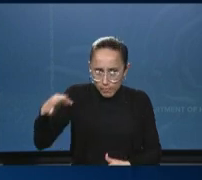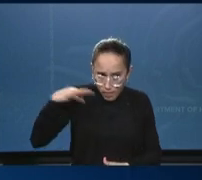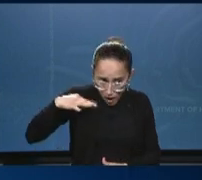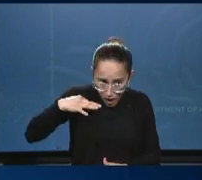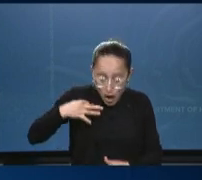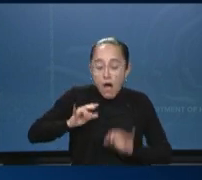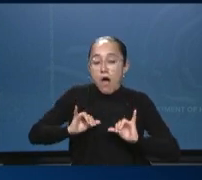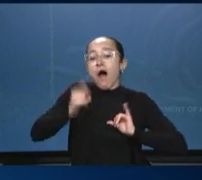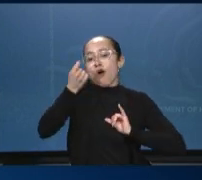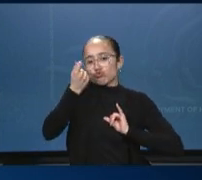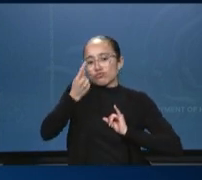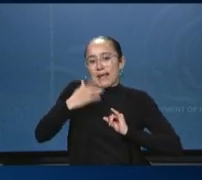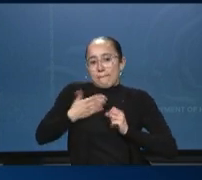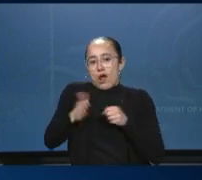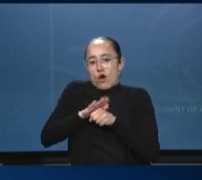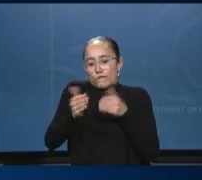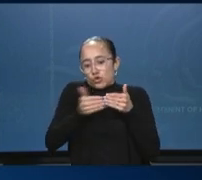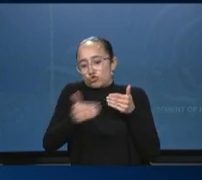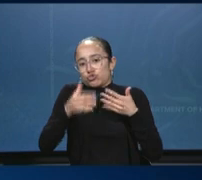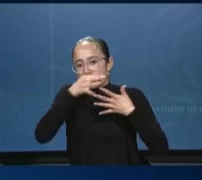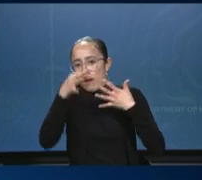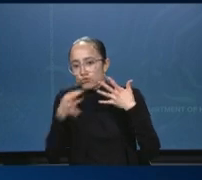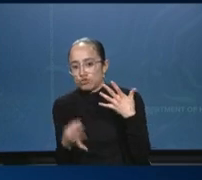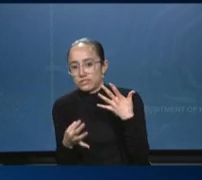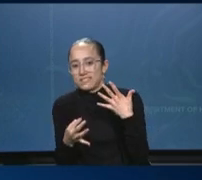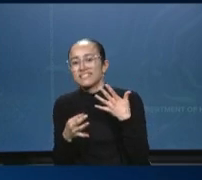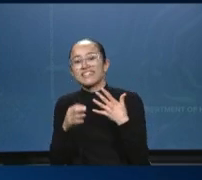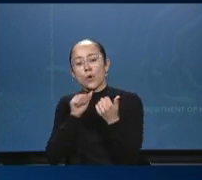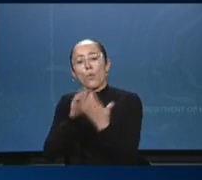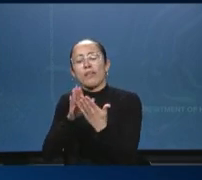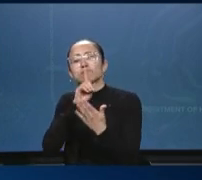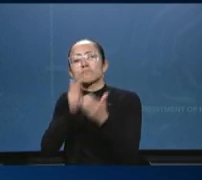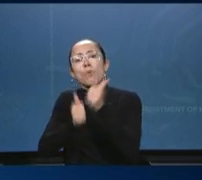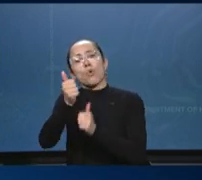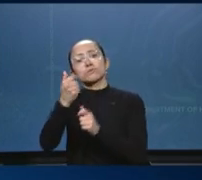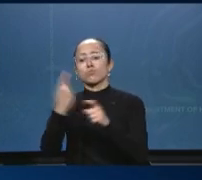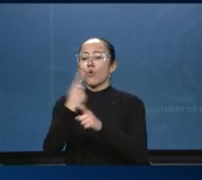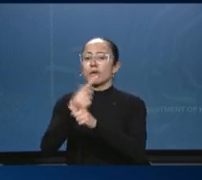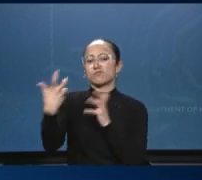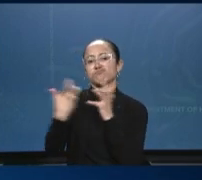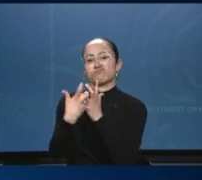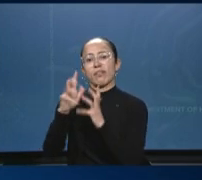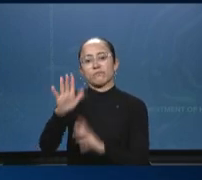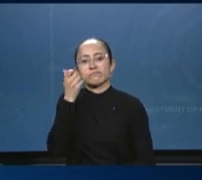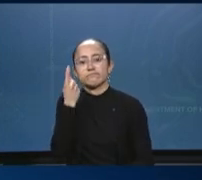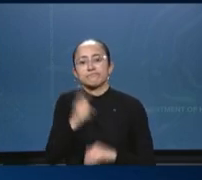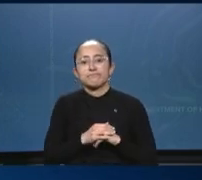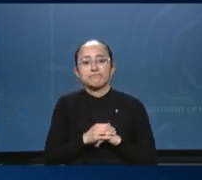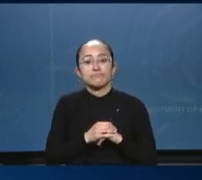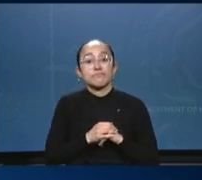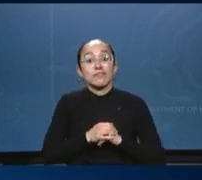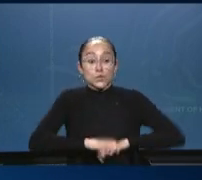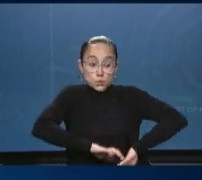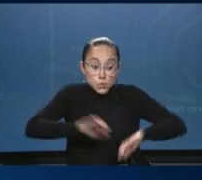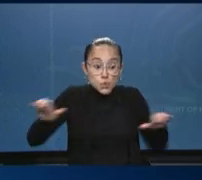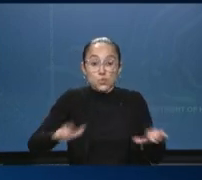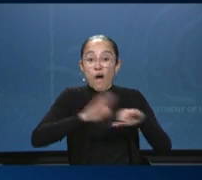in linguistically and culturally appropriate ways. Navigators on the ground help individuals